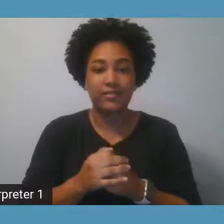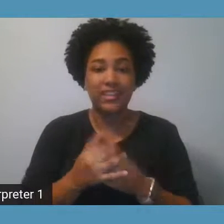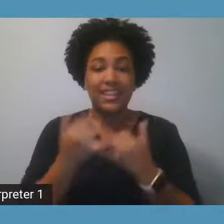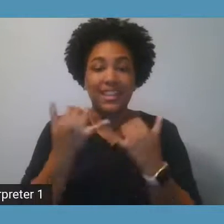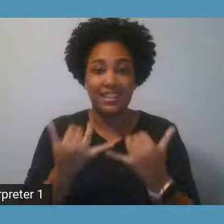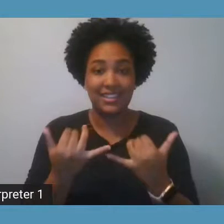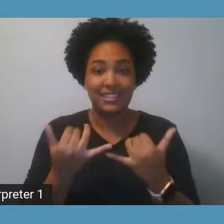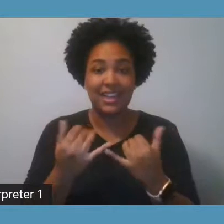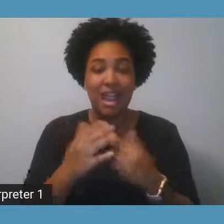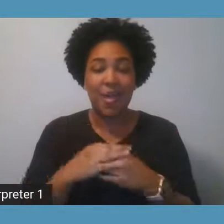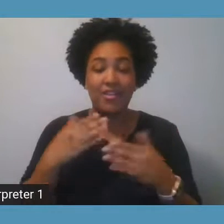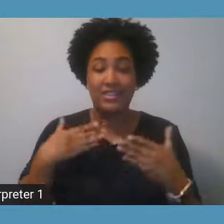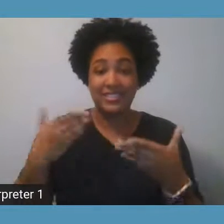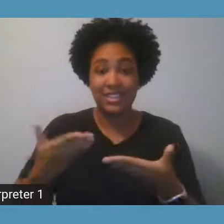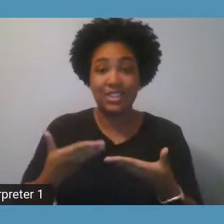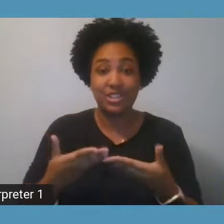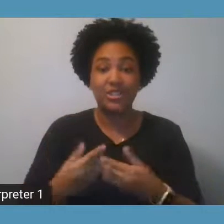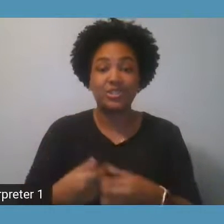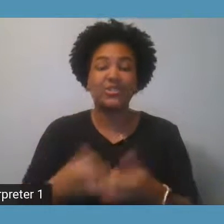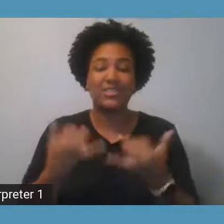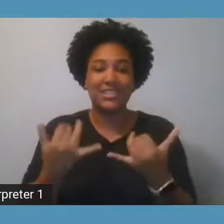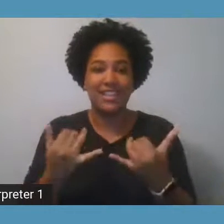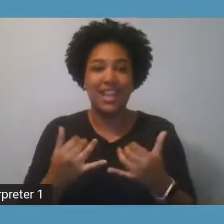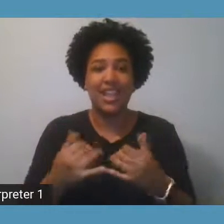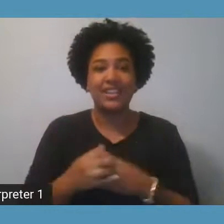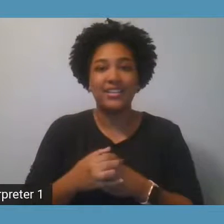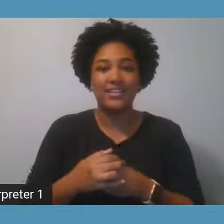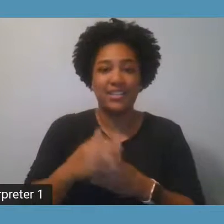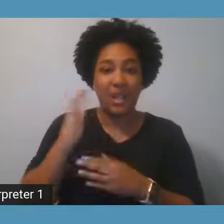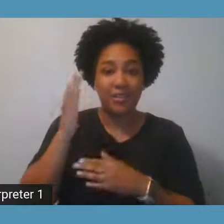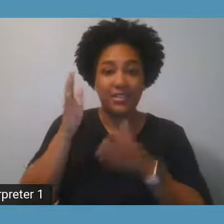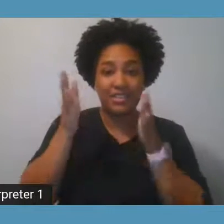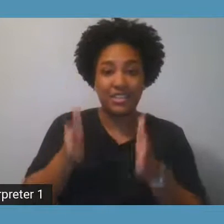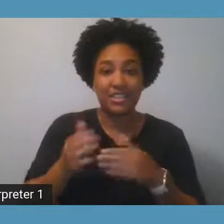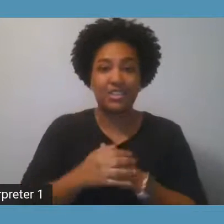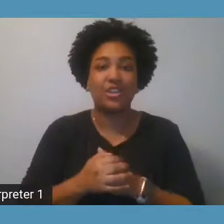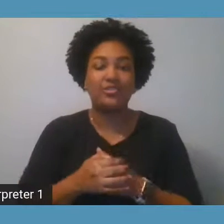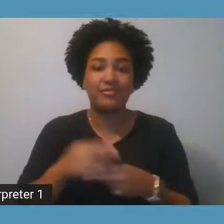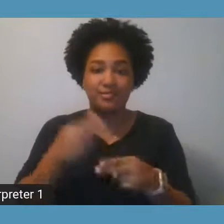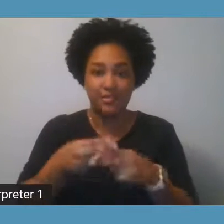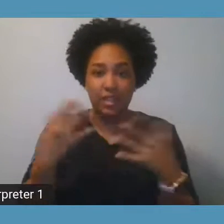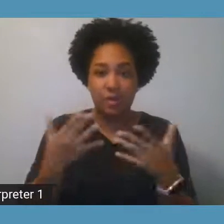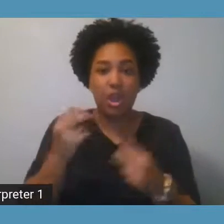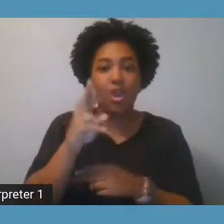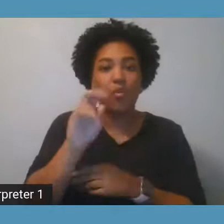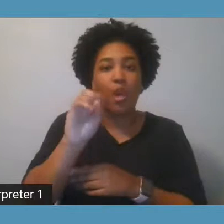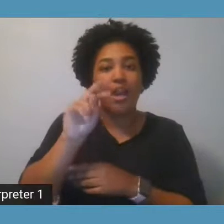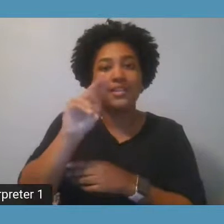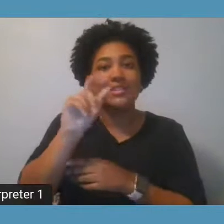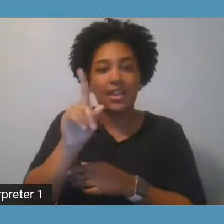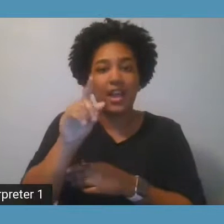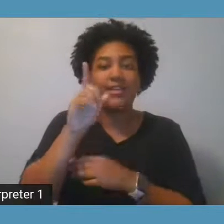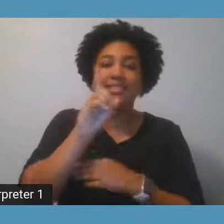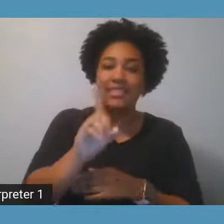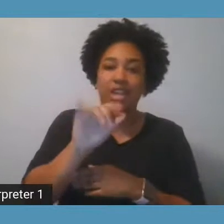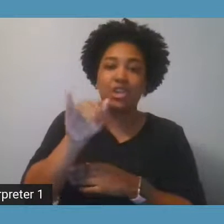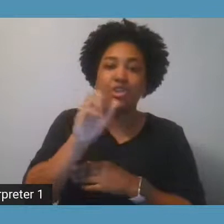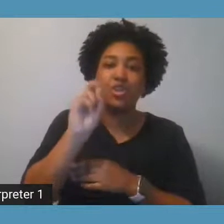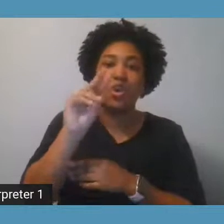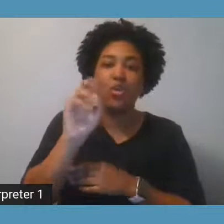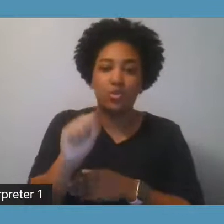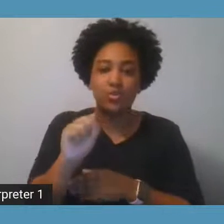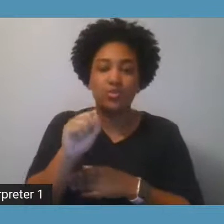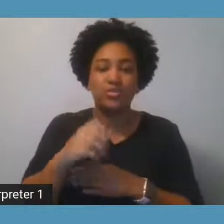pleasure to introduce today's presenter. Today's presenter is Dr. Rhonda D. Jones, Community Digital